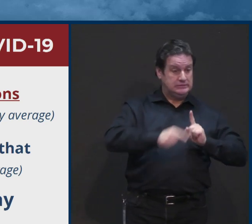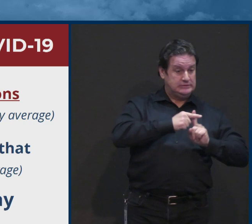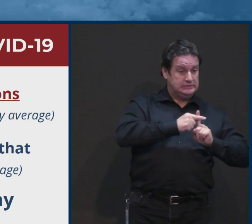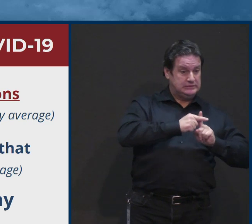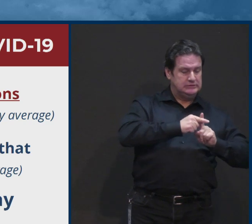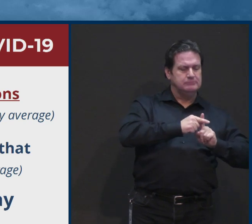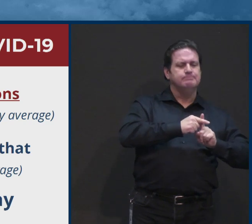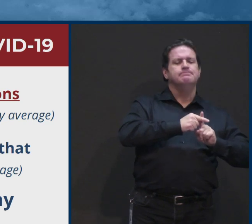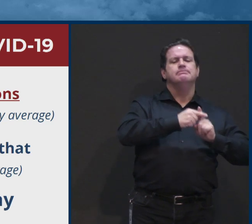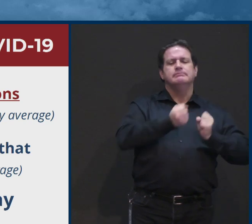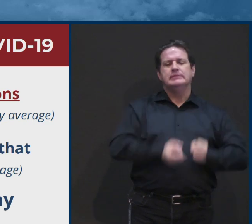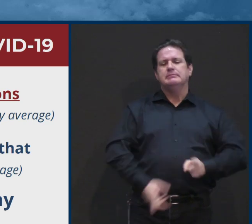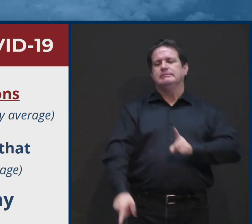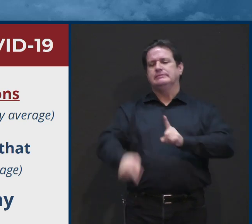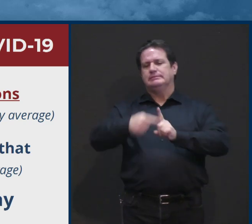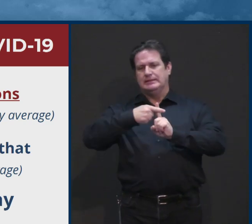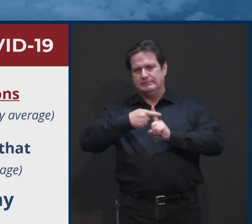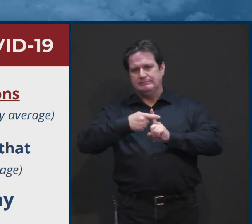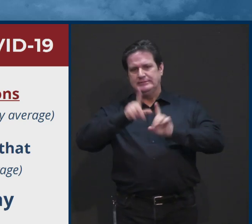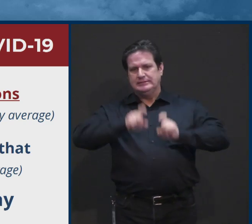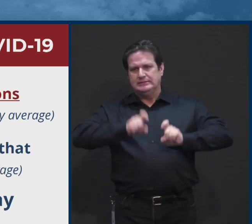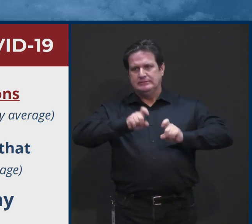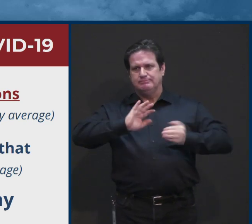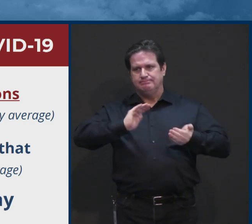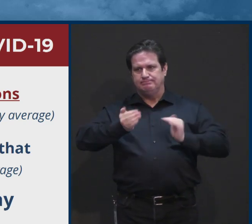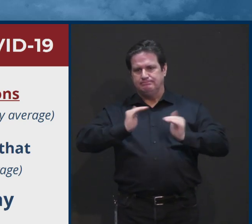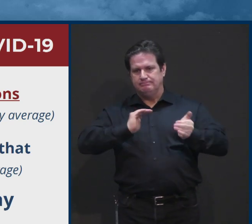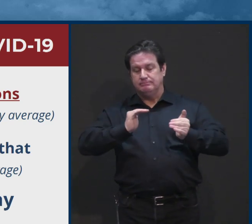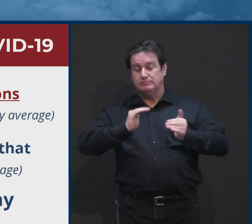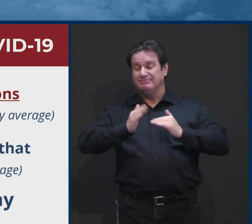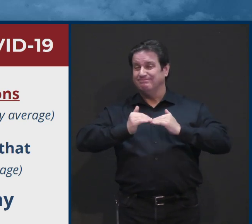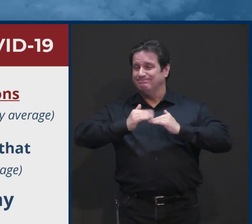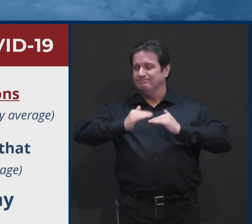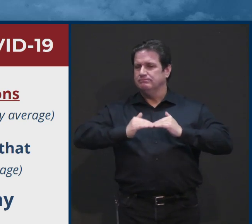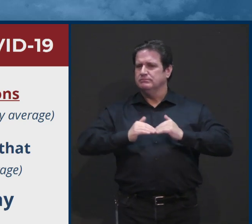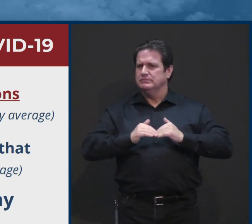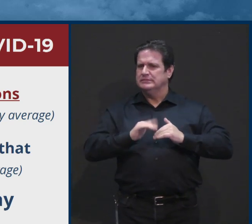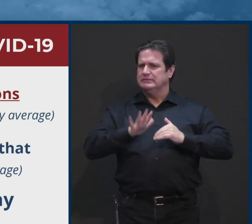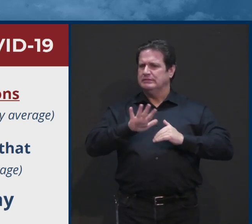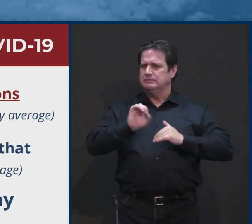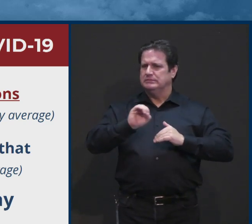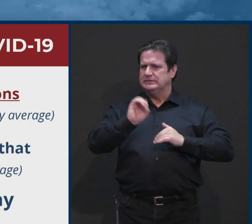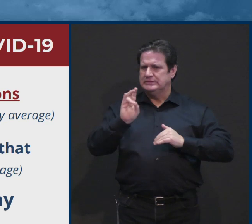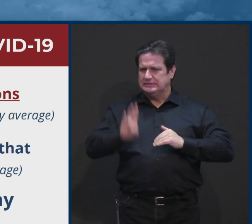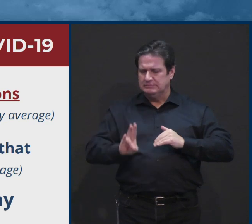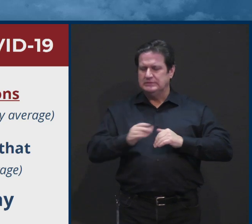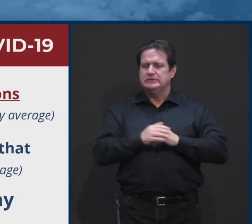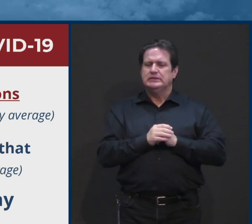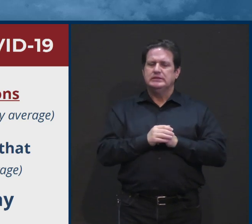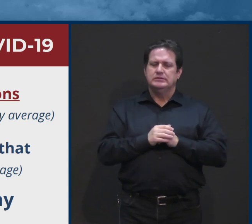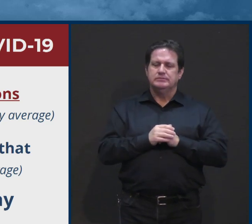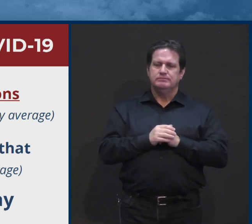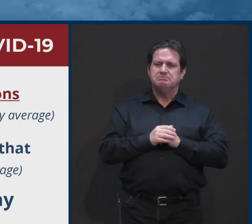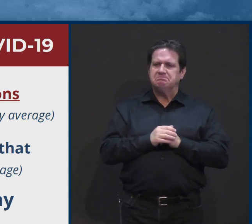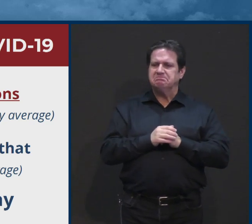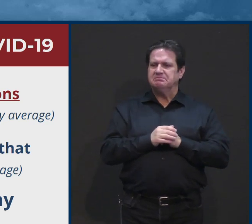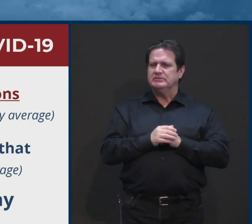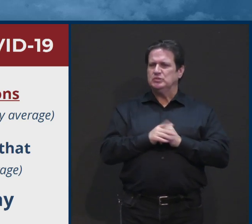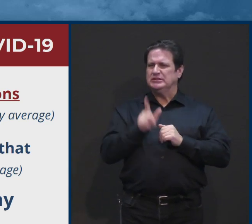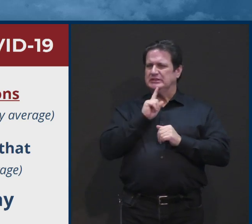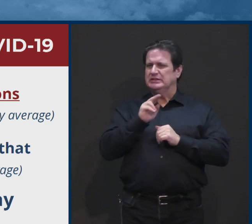to the number of tests administered. We're just a little bit above that 5% threshold, which is the World